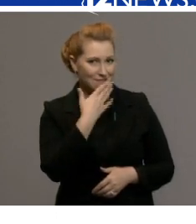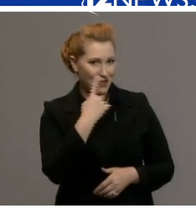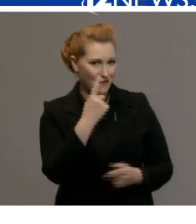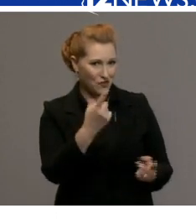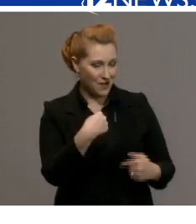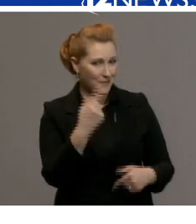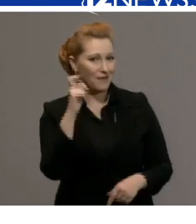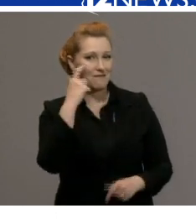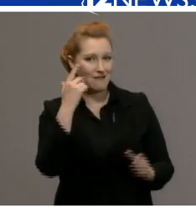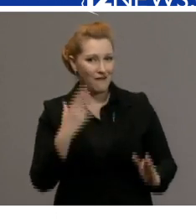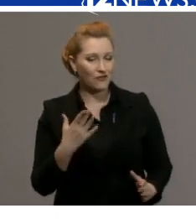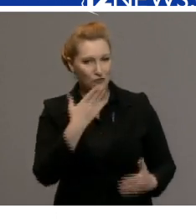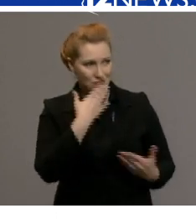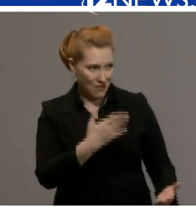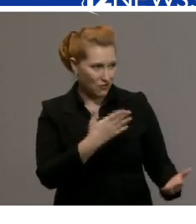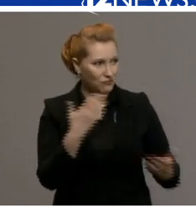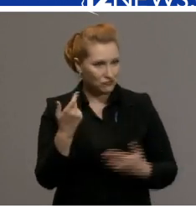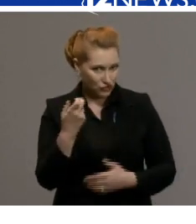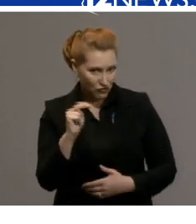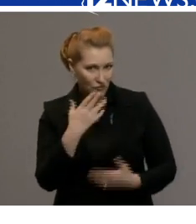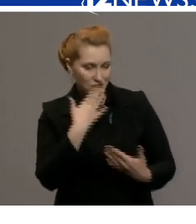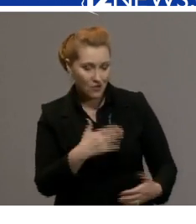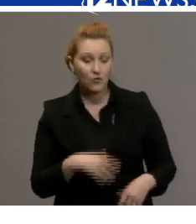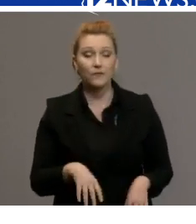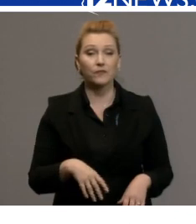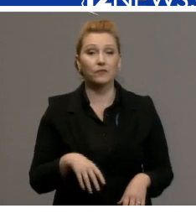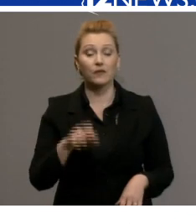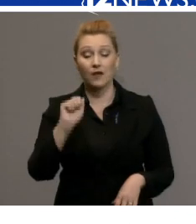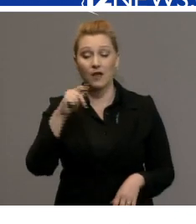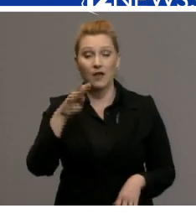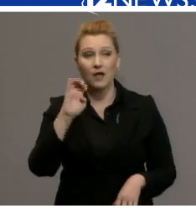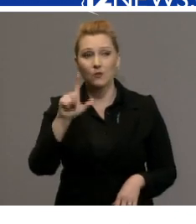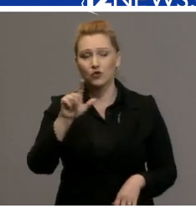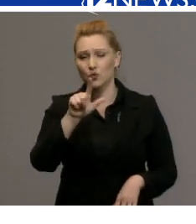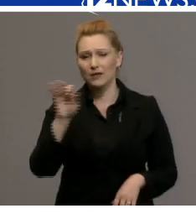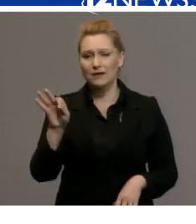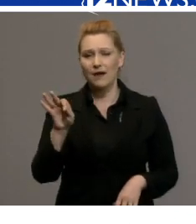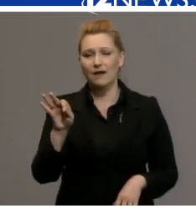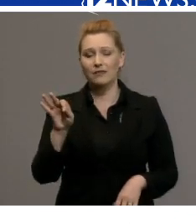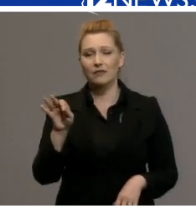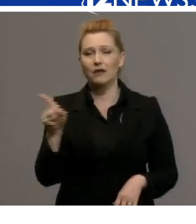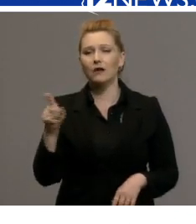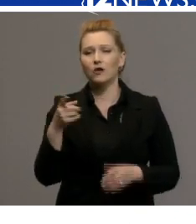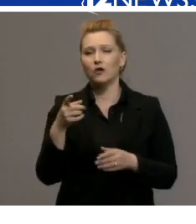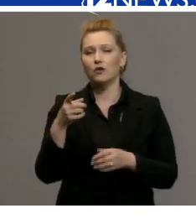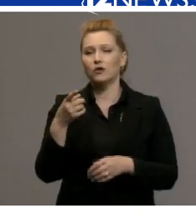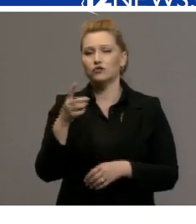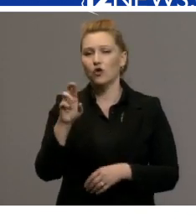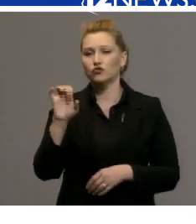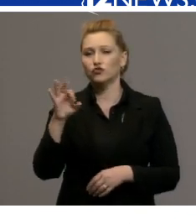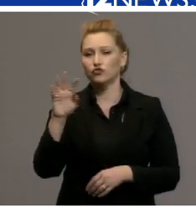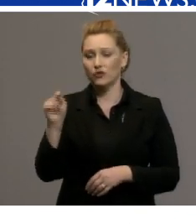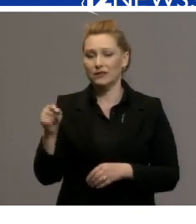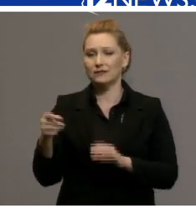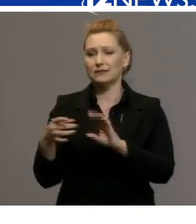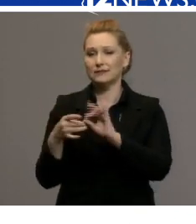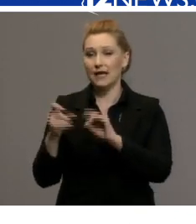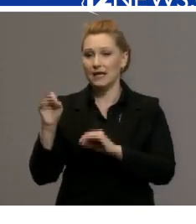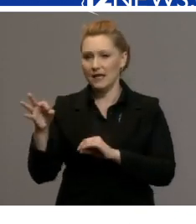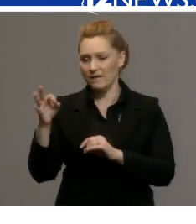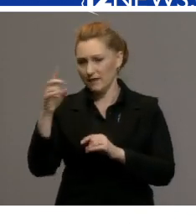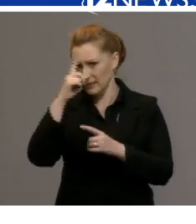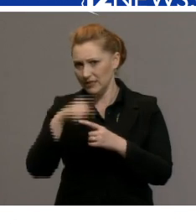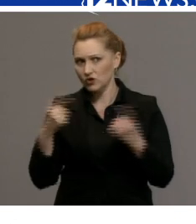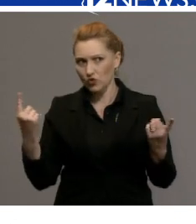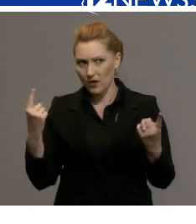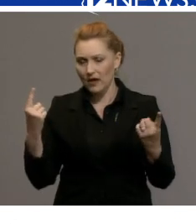general. On April 29th, Doctor, that you said that if a judge disagreed with your department's decision to withhold information about COVID outbreaks in